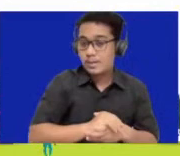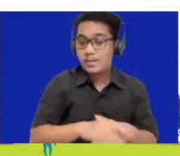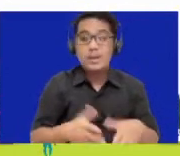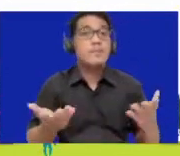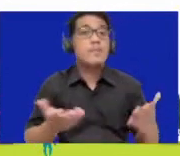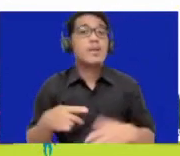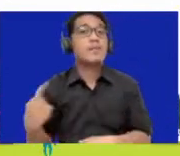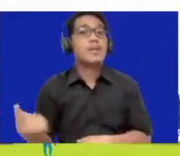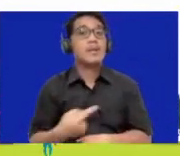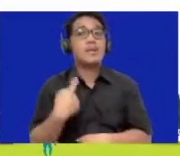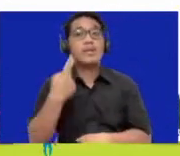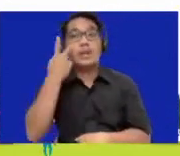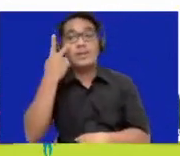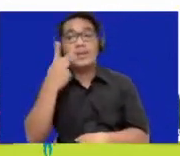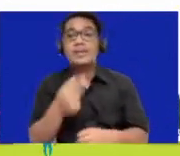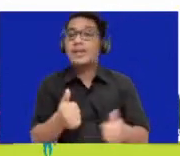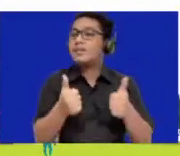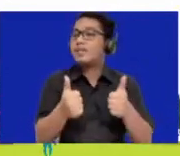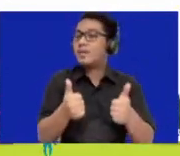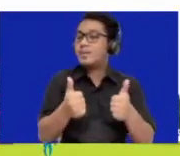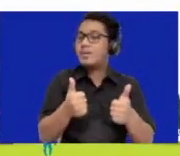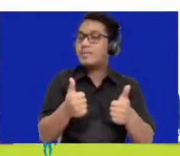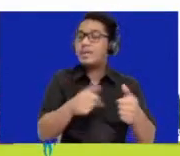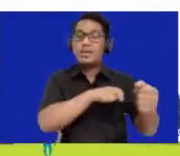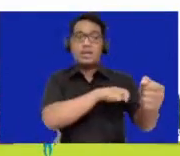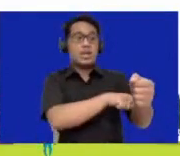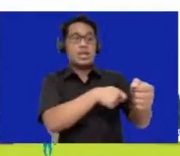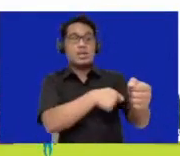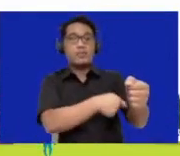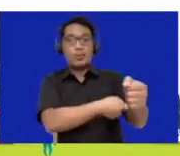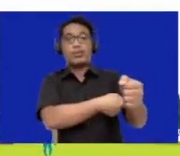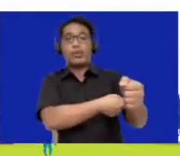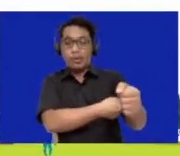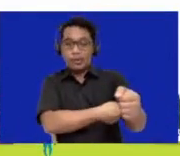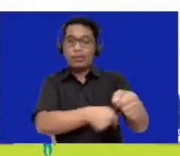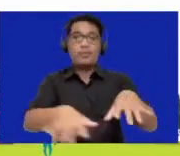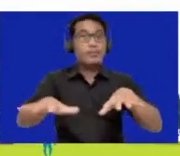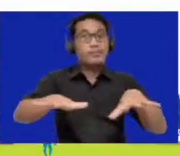To reach the people through their people with risk awareness,